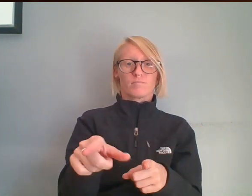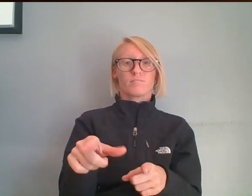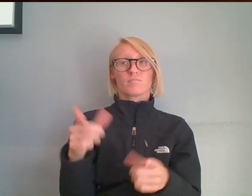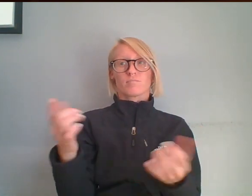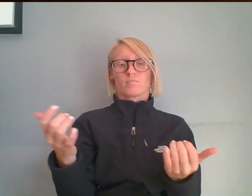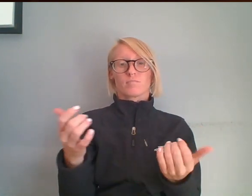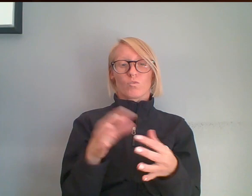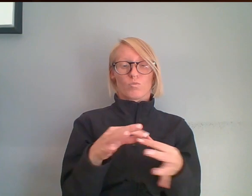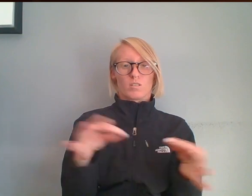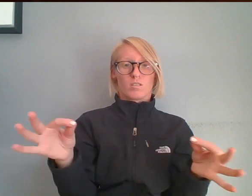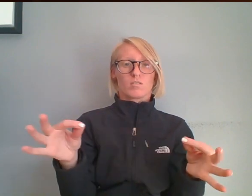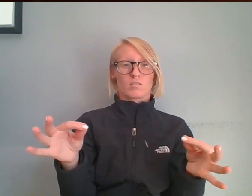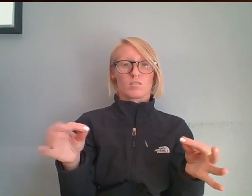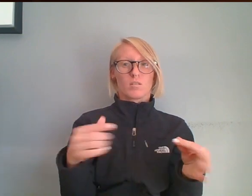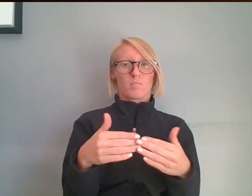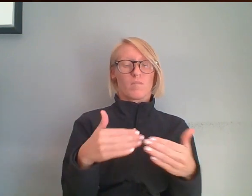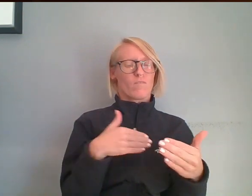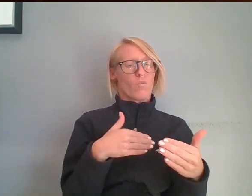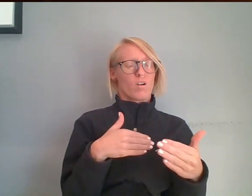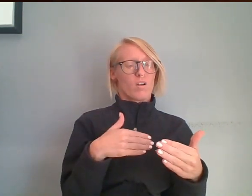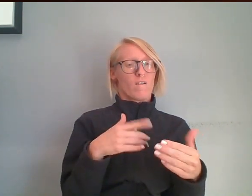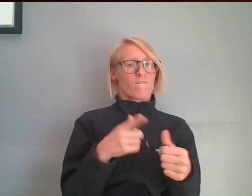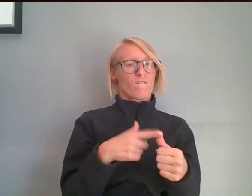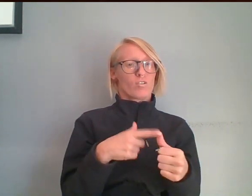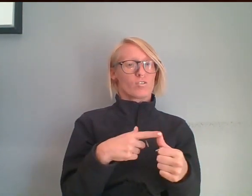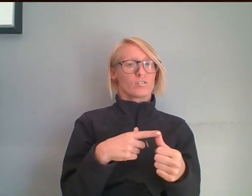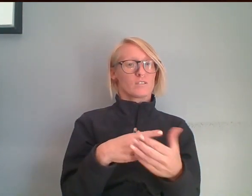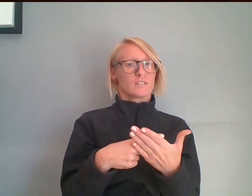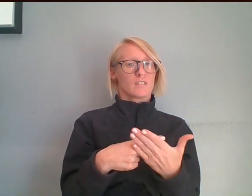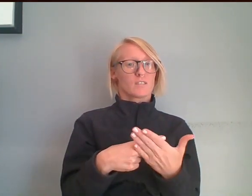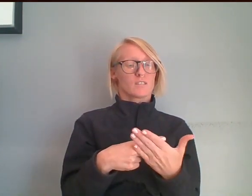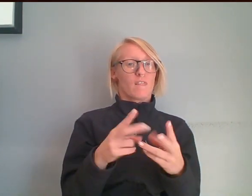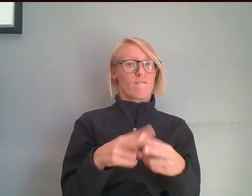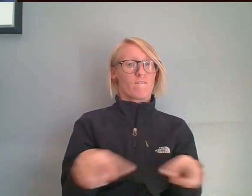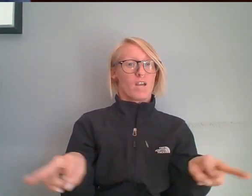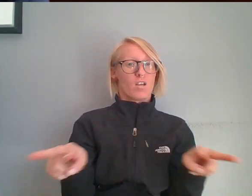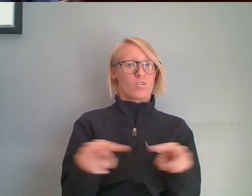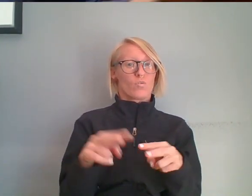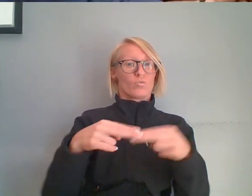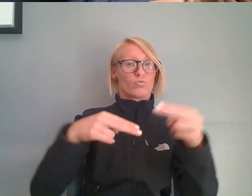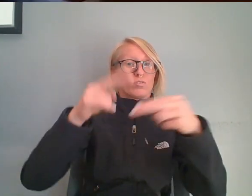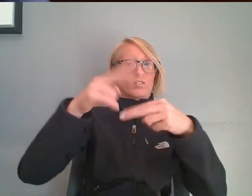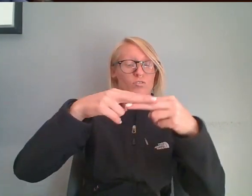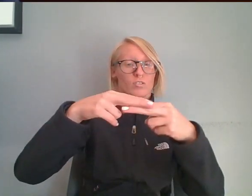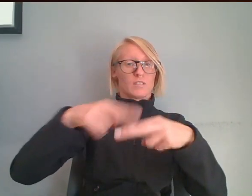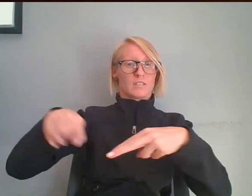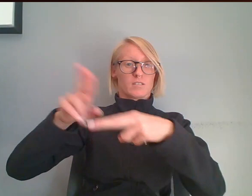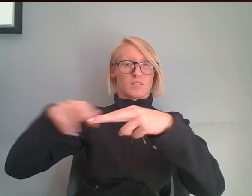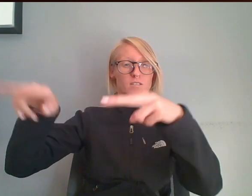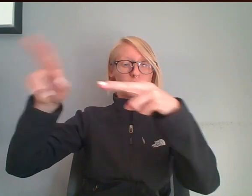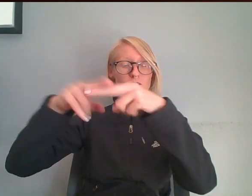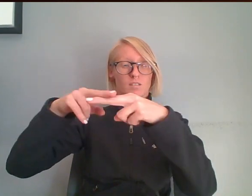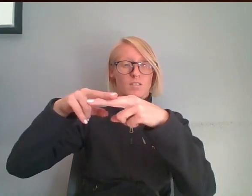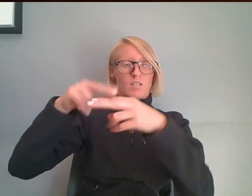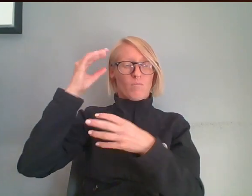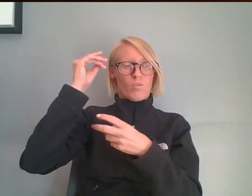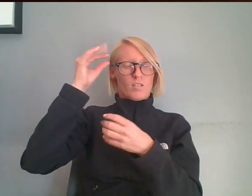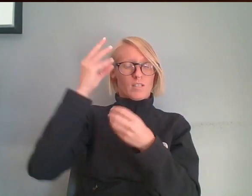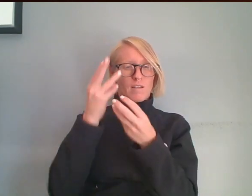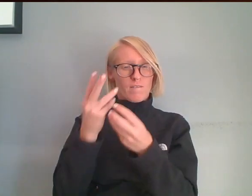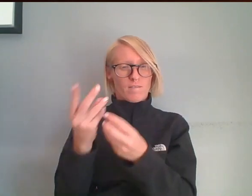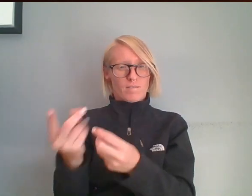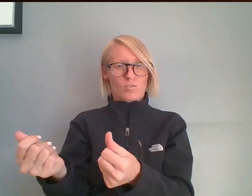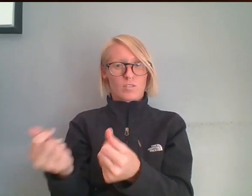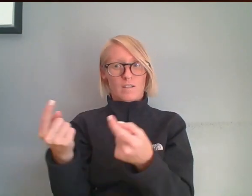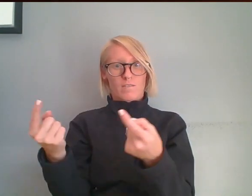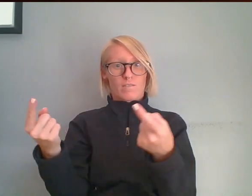situation. But before we get there, we have to talk about the value of structure. It increases what is called processing fluency, the